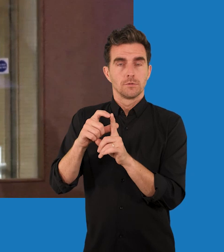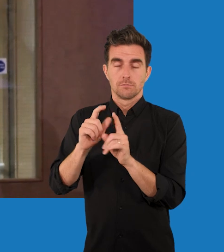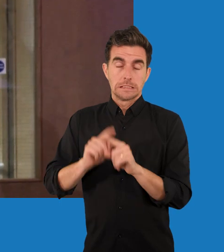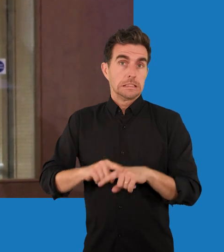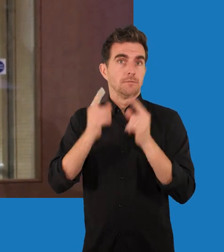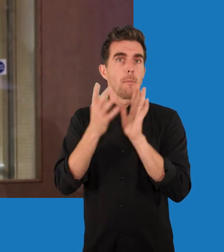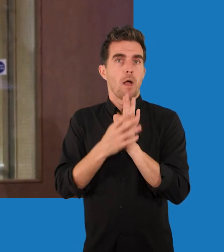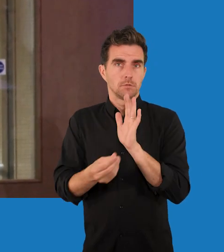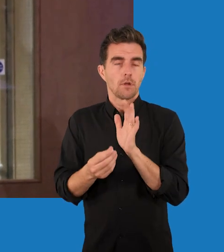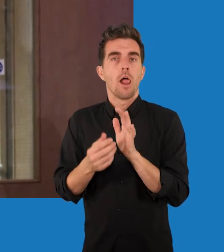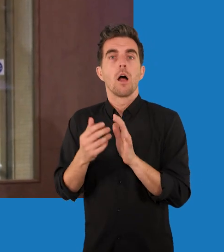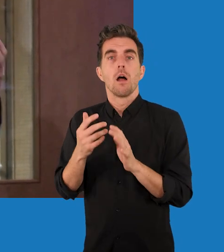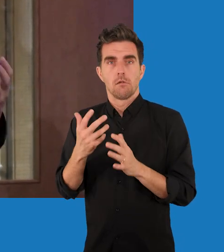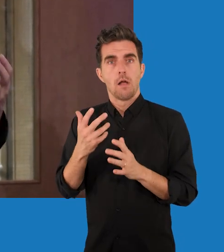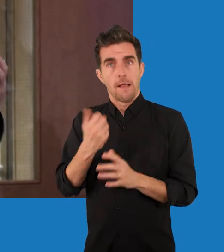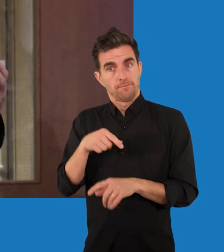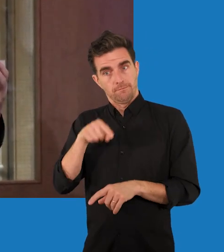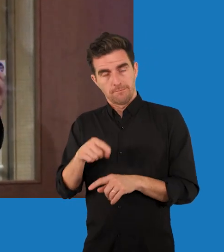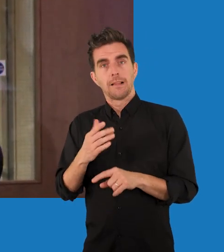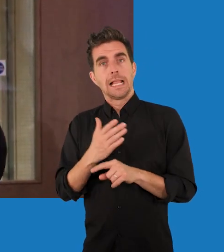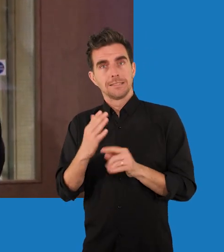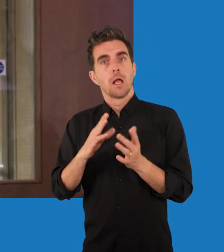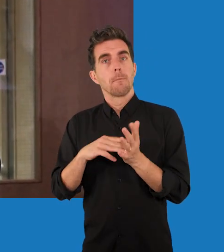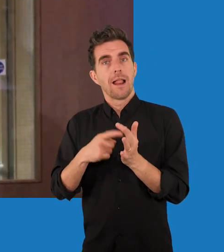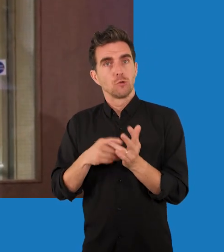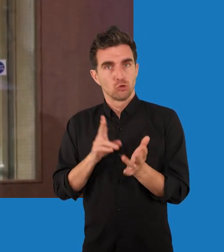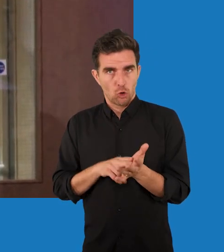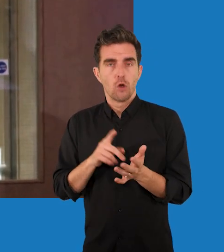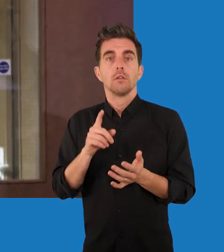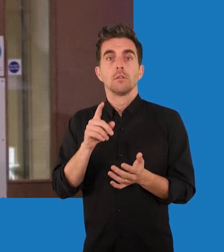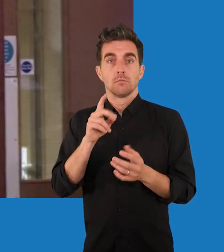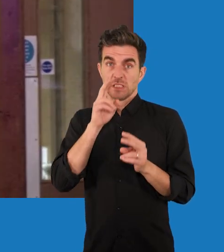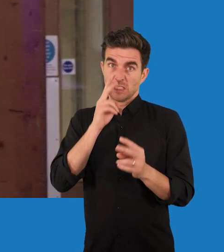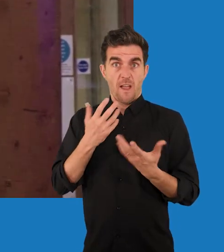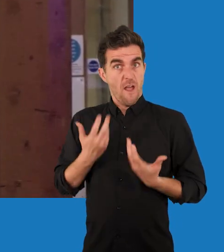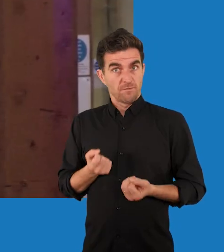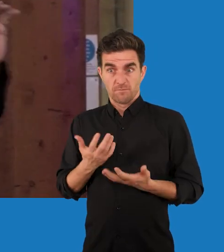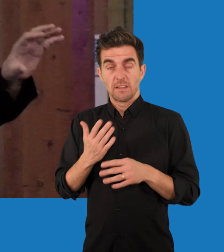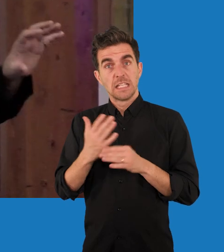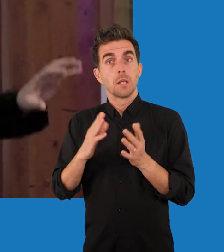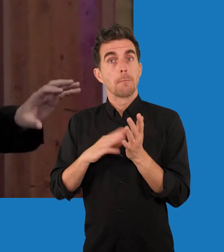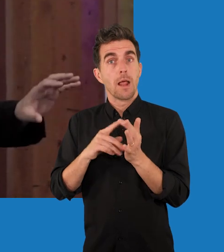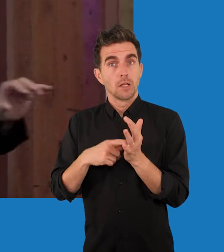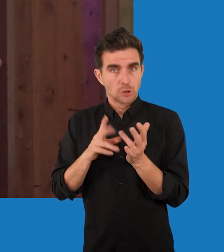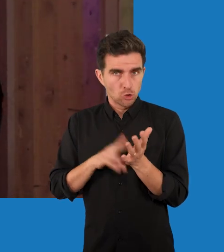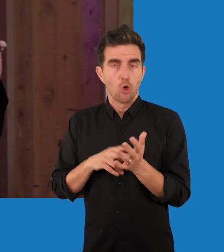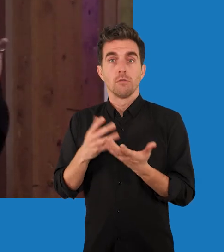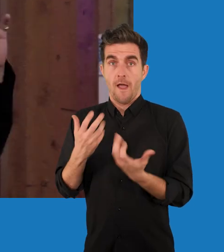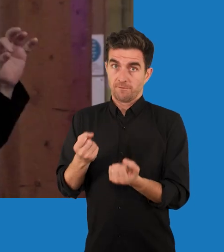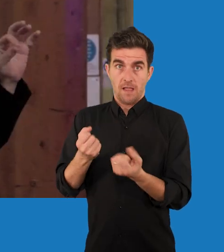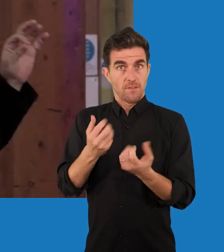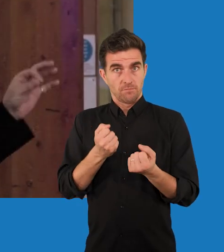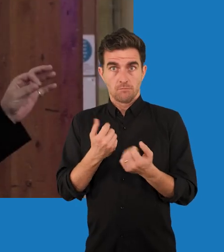slightly different model of a virtual ward, but we have a virtual ward, again, in the east of Merton. So a lot of what you've seen today, we